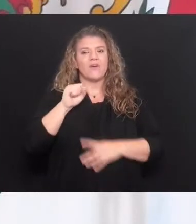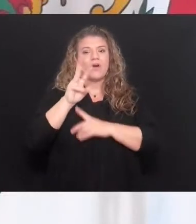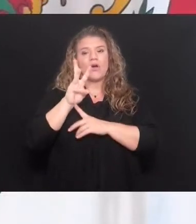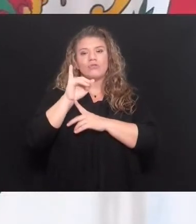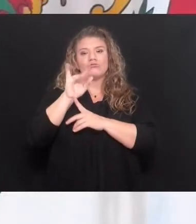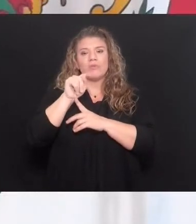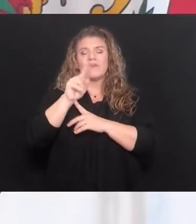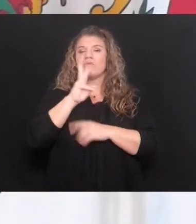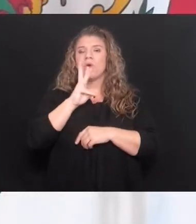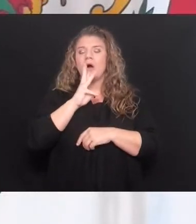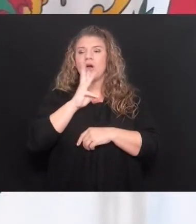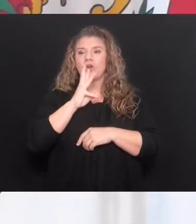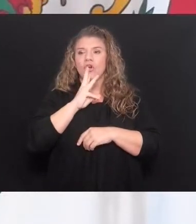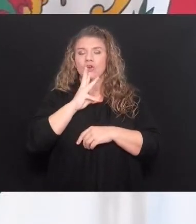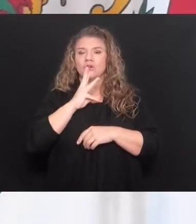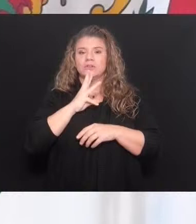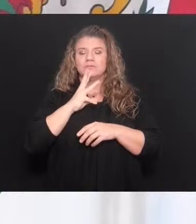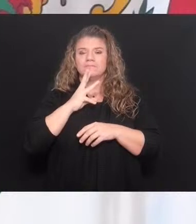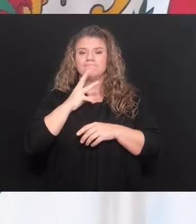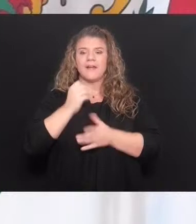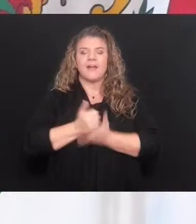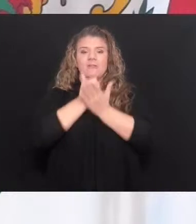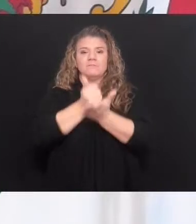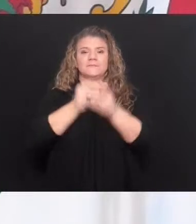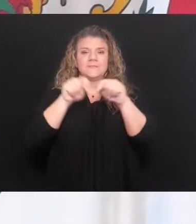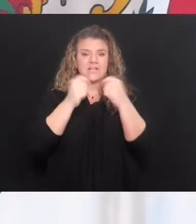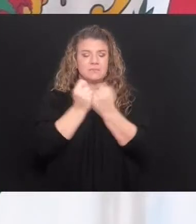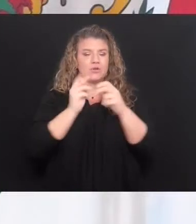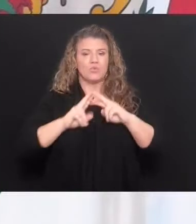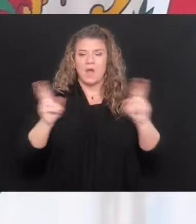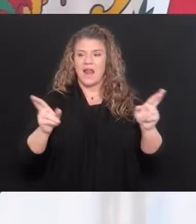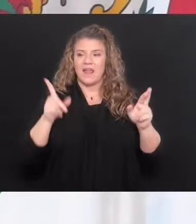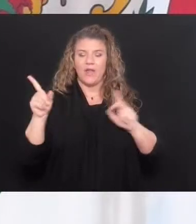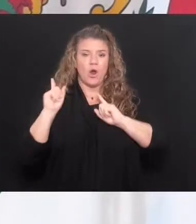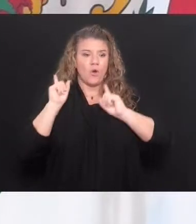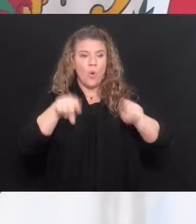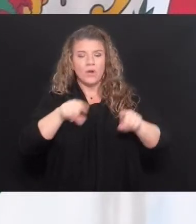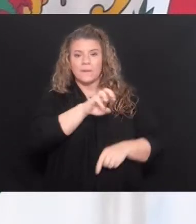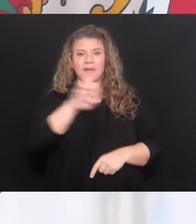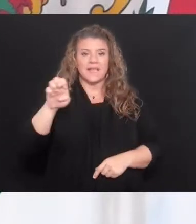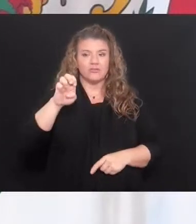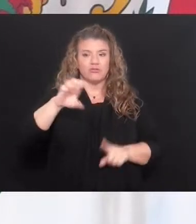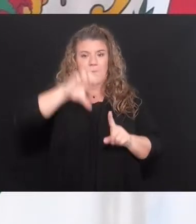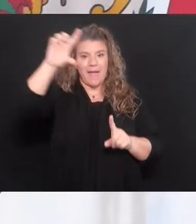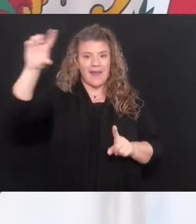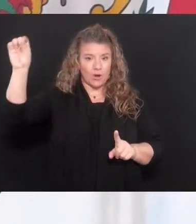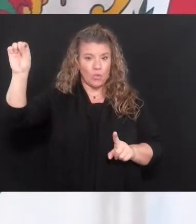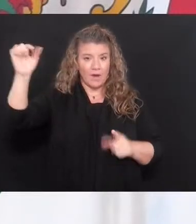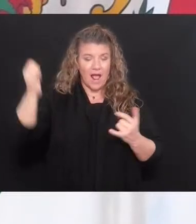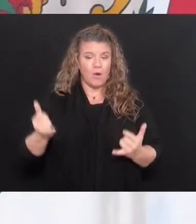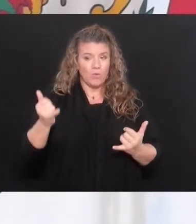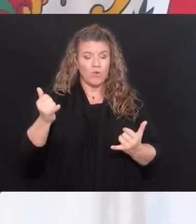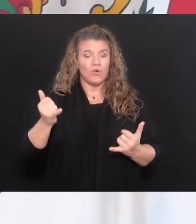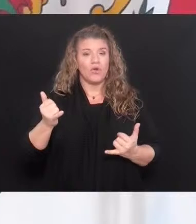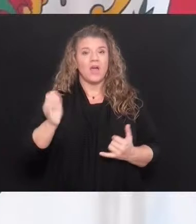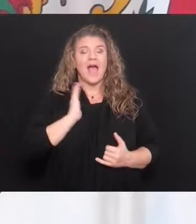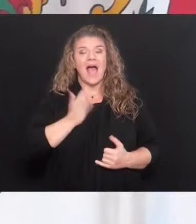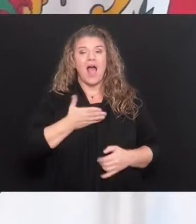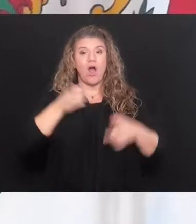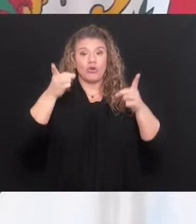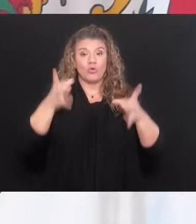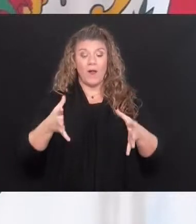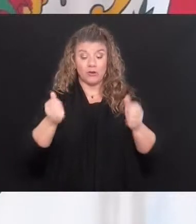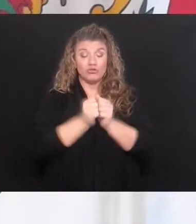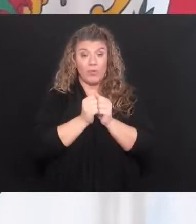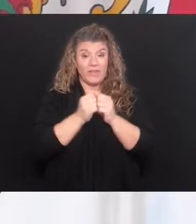rescue teams that are ready, and they're moving on the move right now to the Eastern Panhandle, and our director is with us